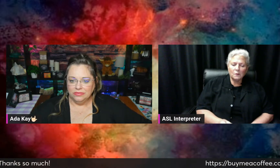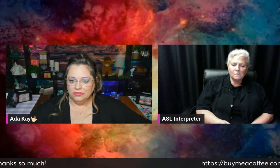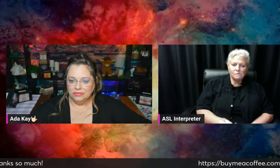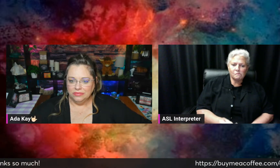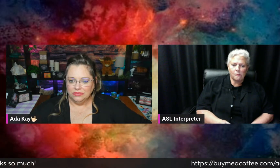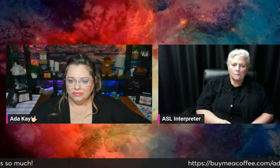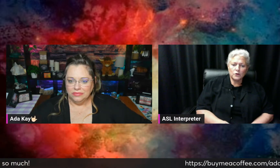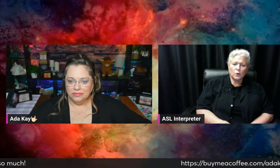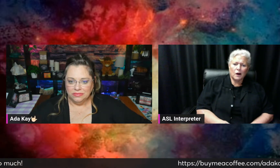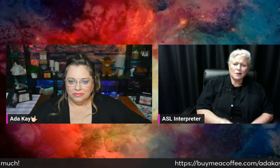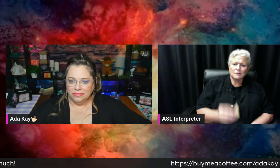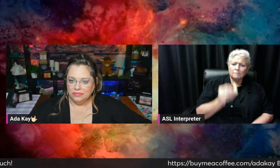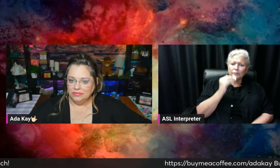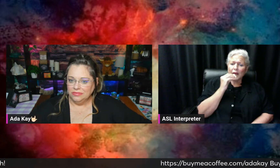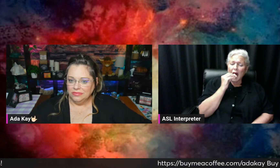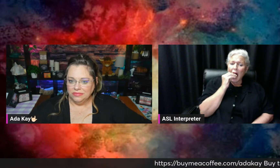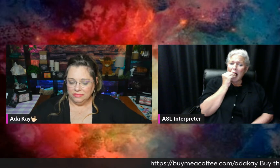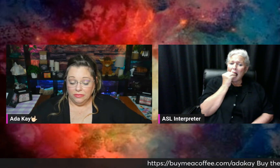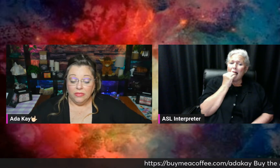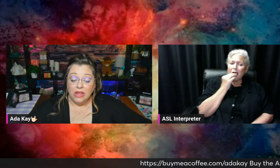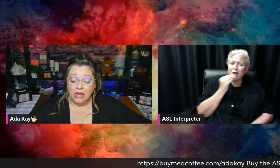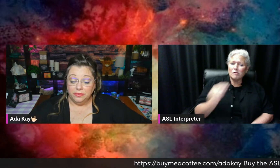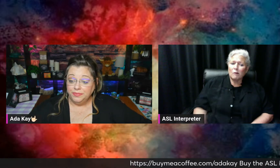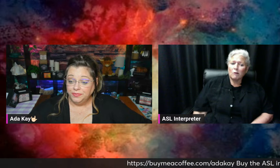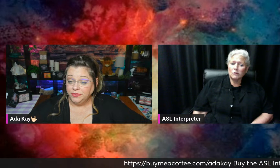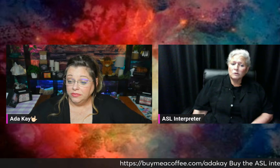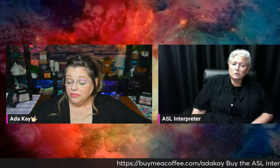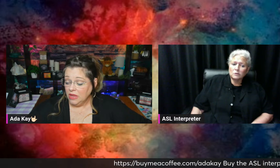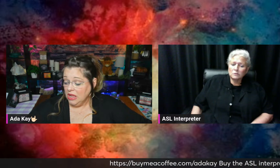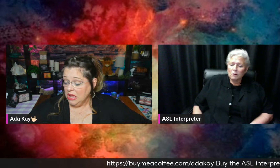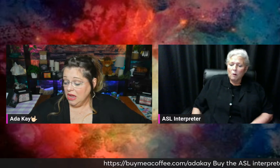summer. What? Yeah.